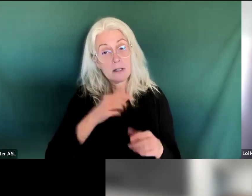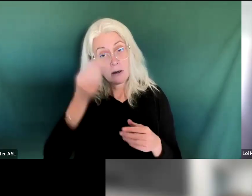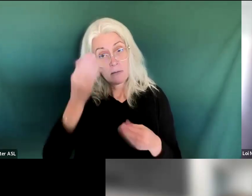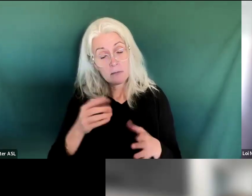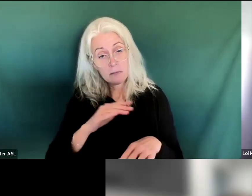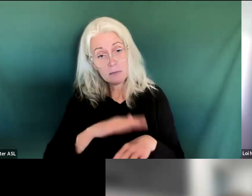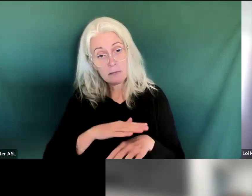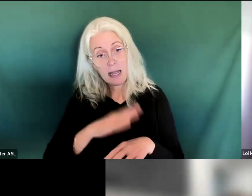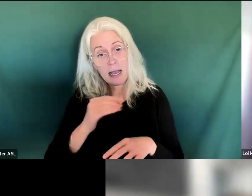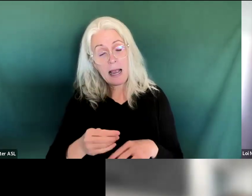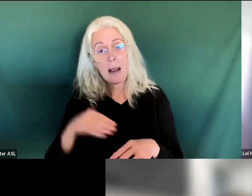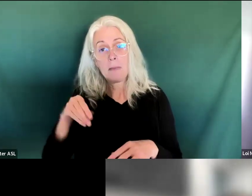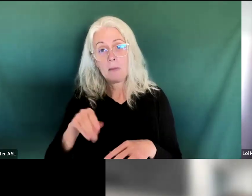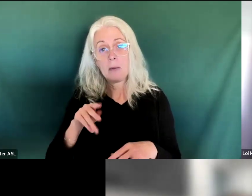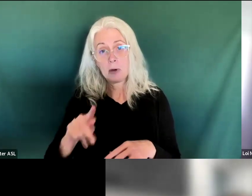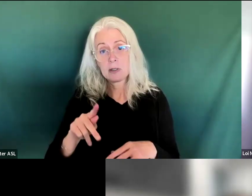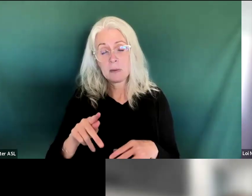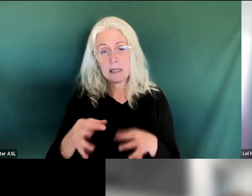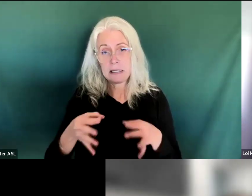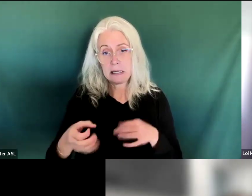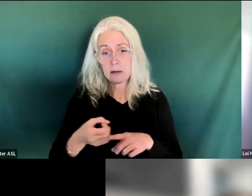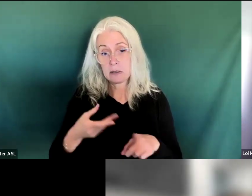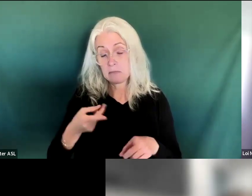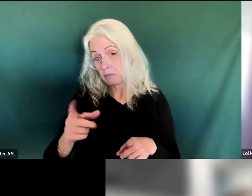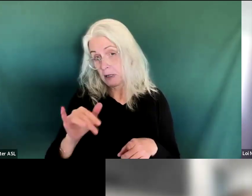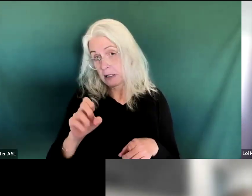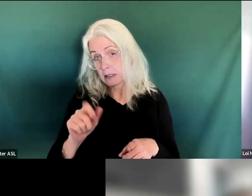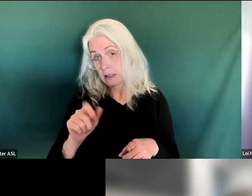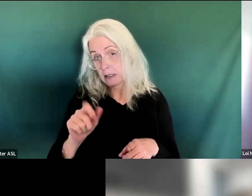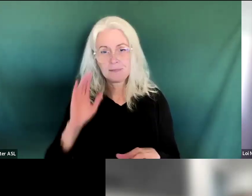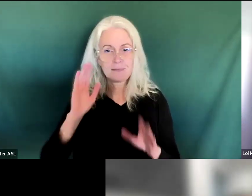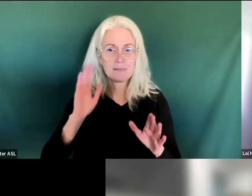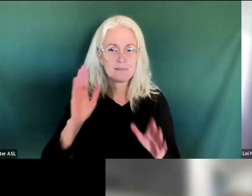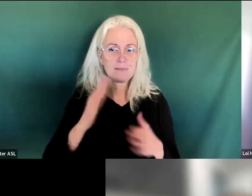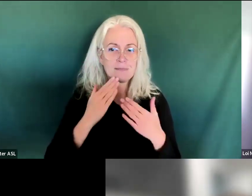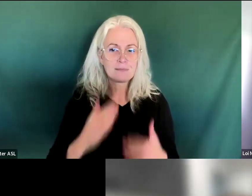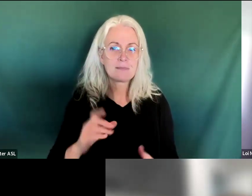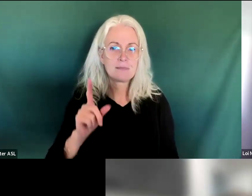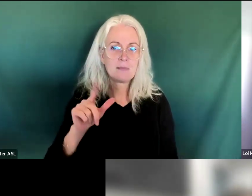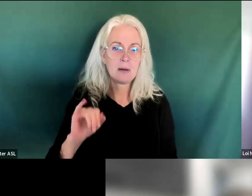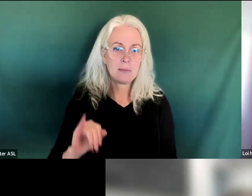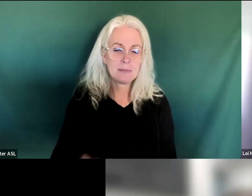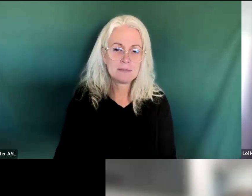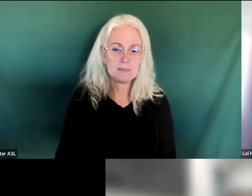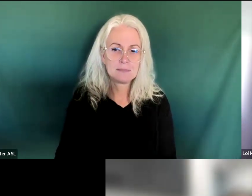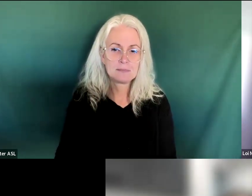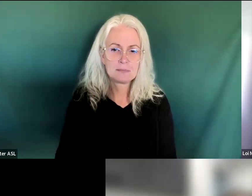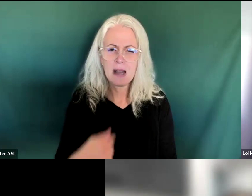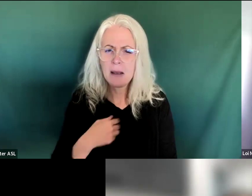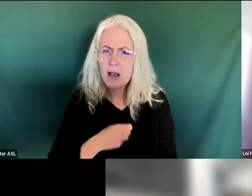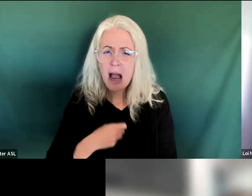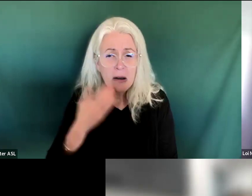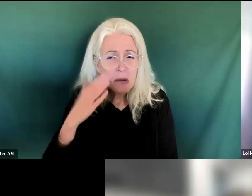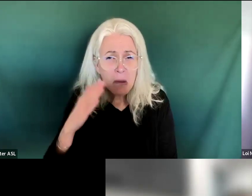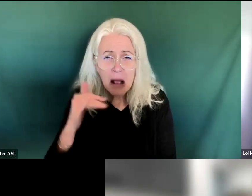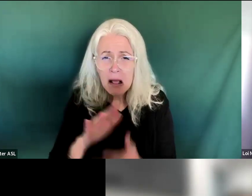and reimbursement details. Lisa? Hello, thanks, Loy. And I apologize. I